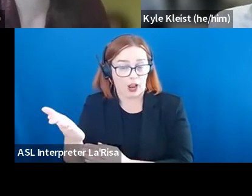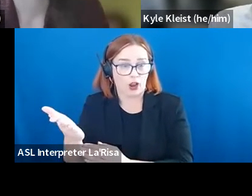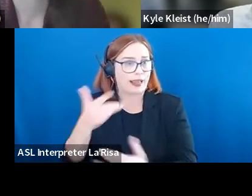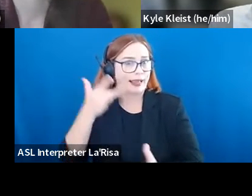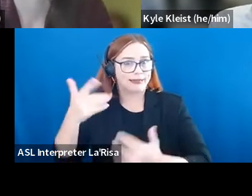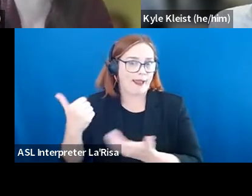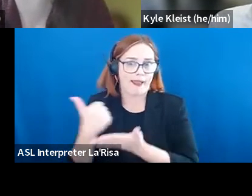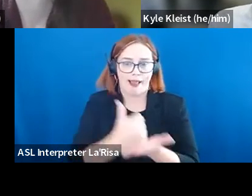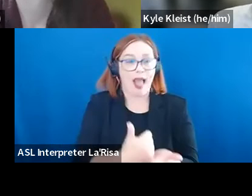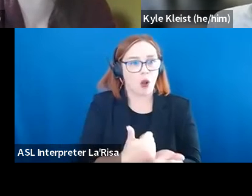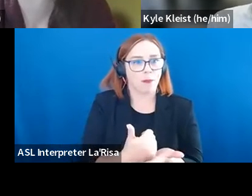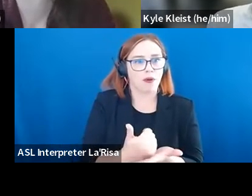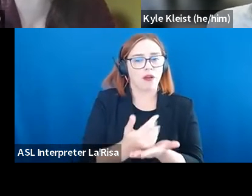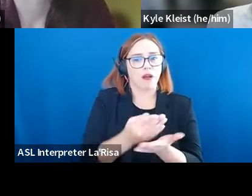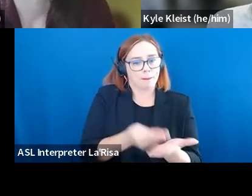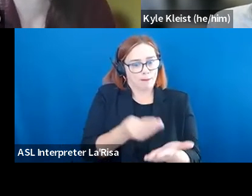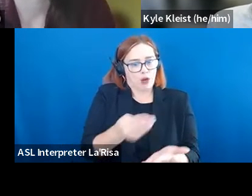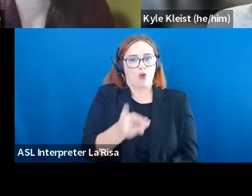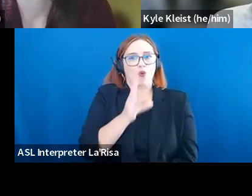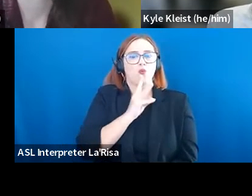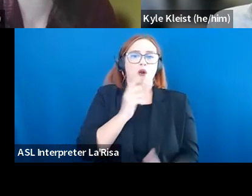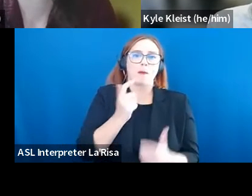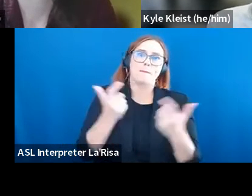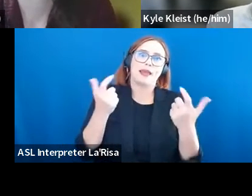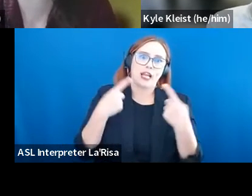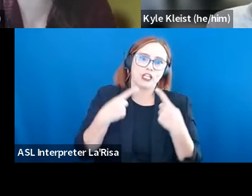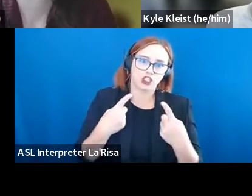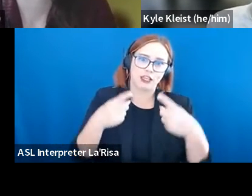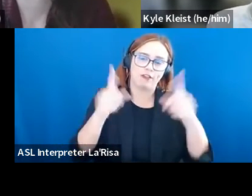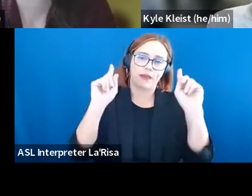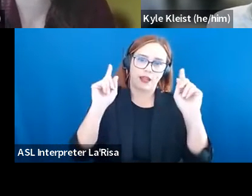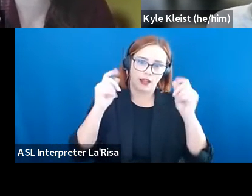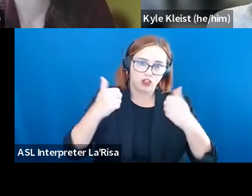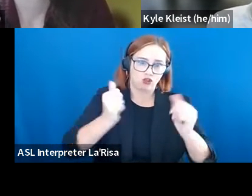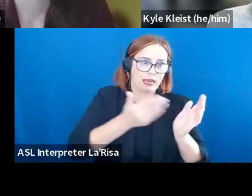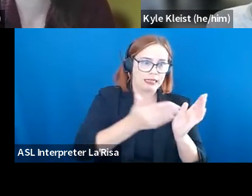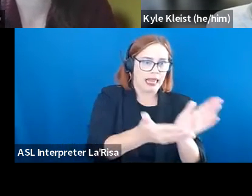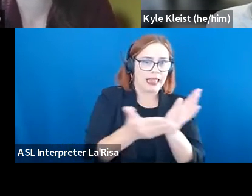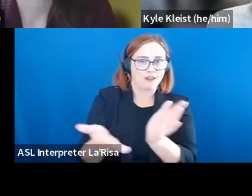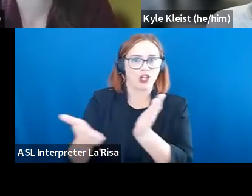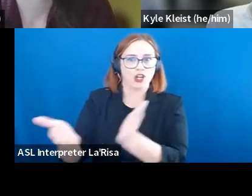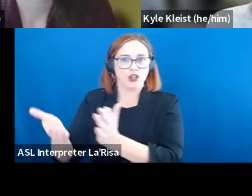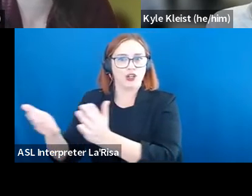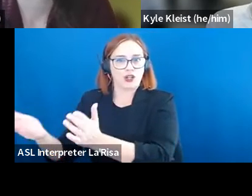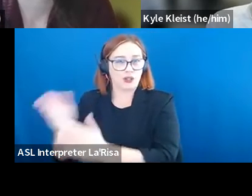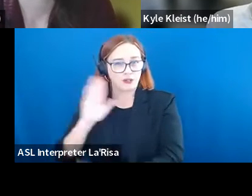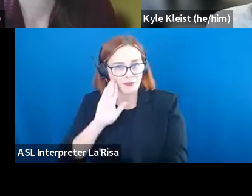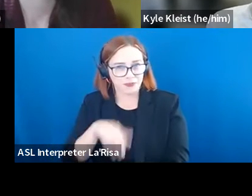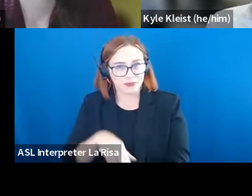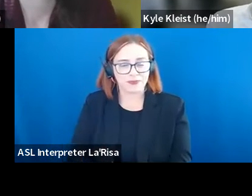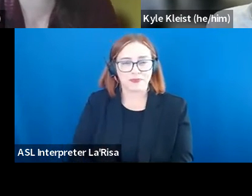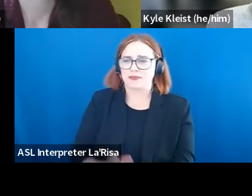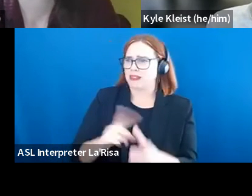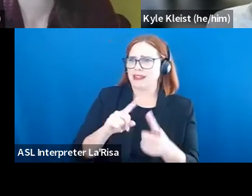a major achievement in itself, trying to get all that delivered. But then we needed to put it somewhere so we